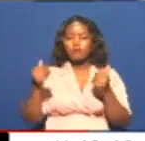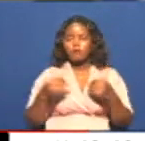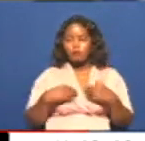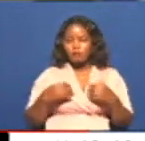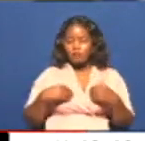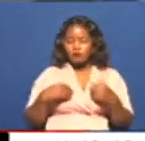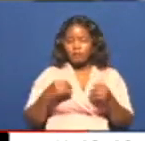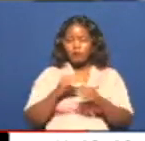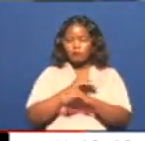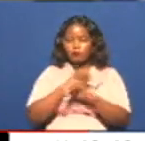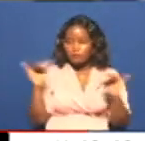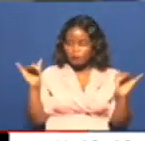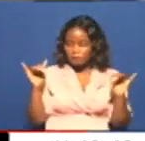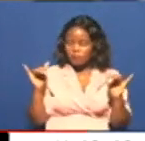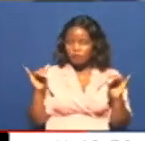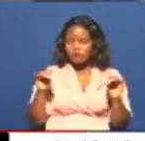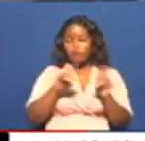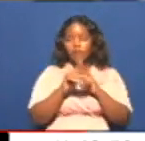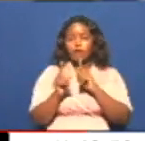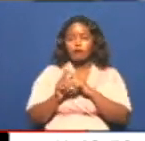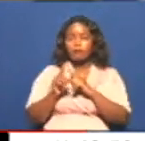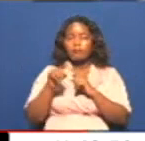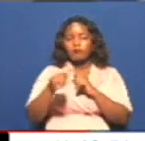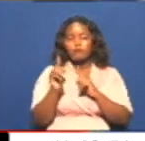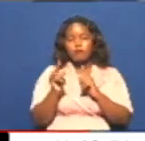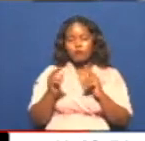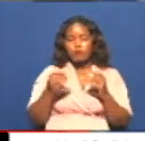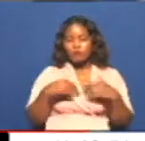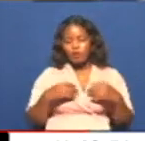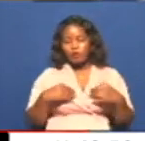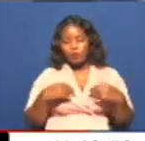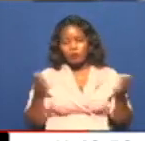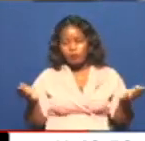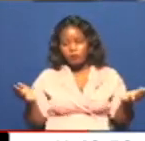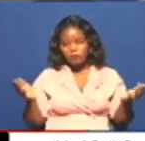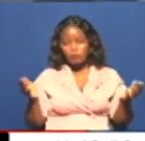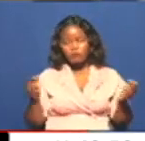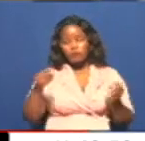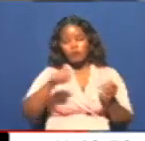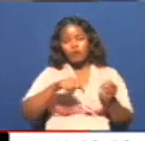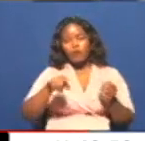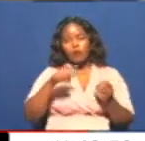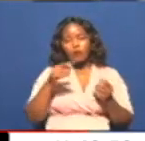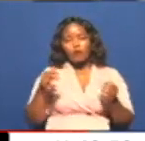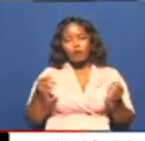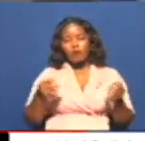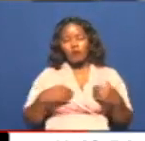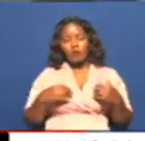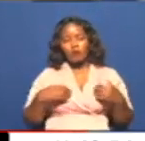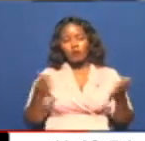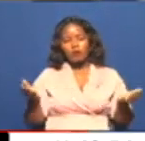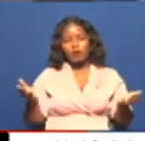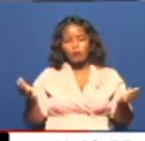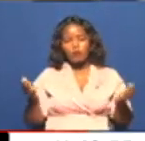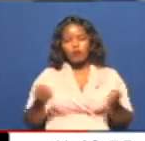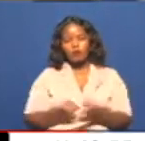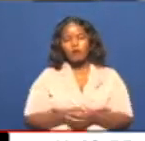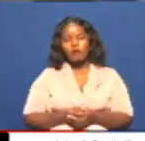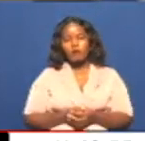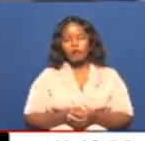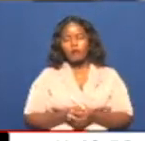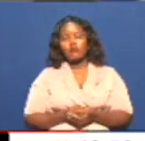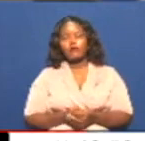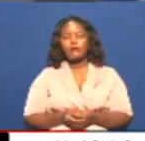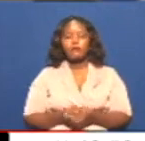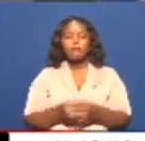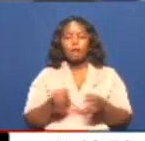short-lived. And this has made us make quite some bad choices with the leadership, and